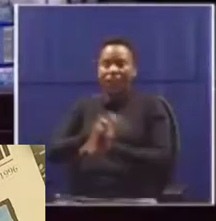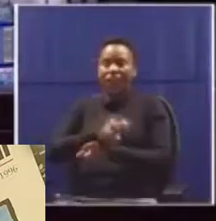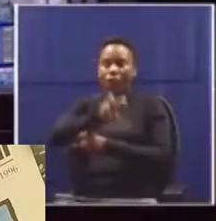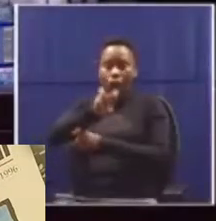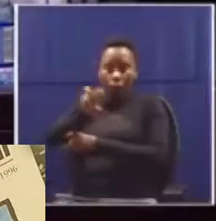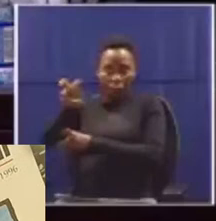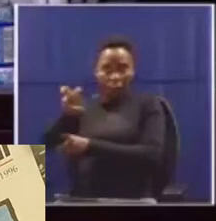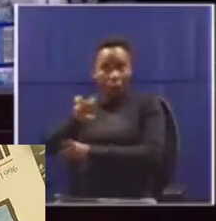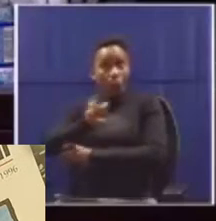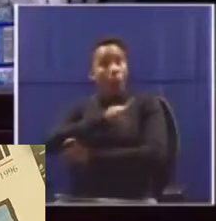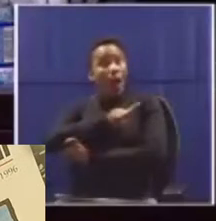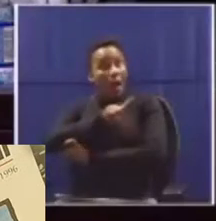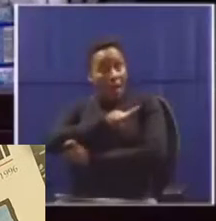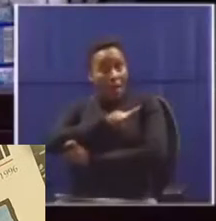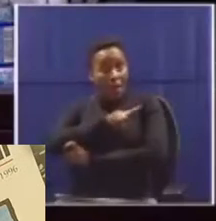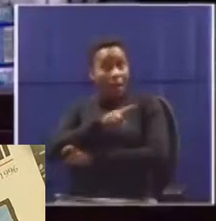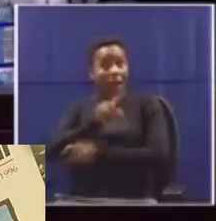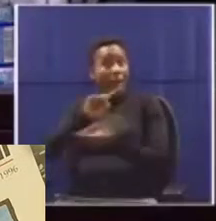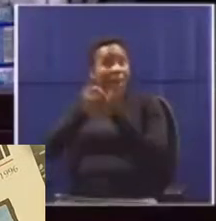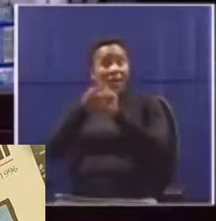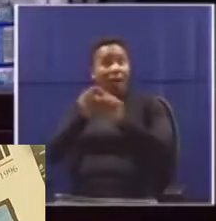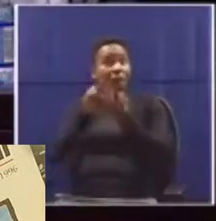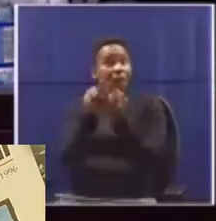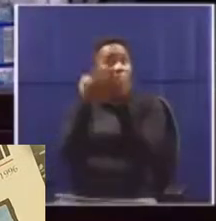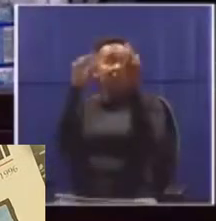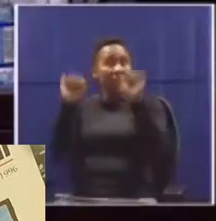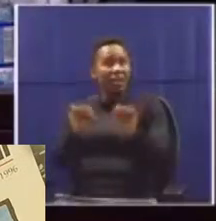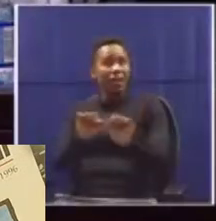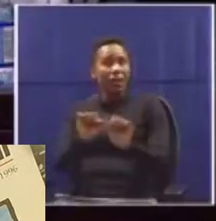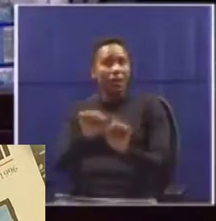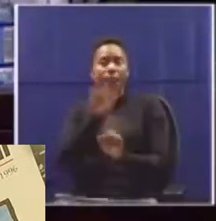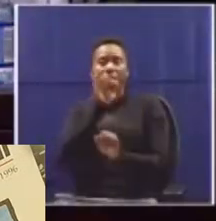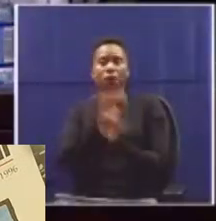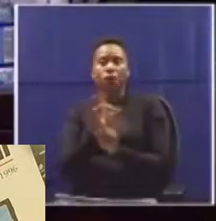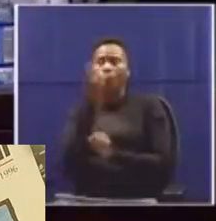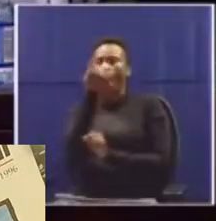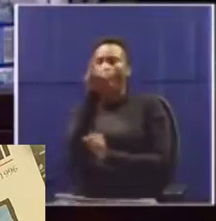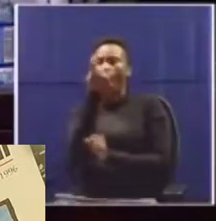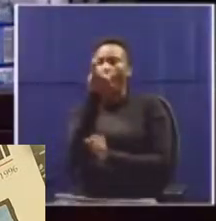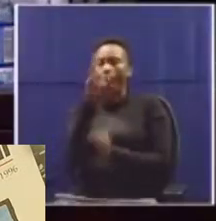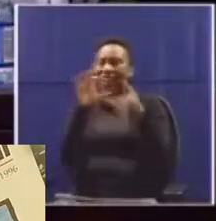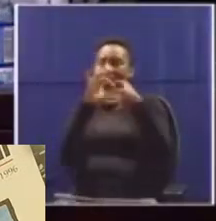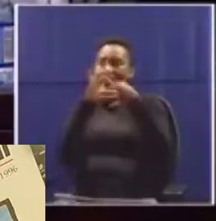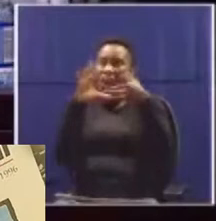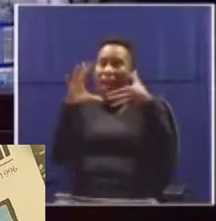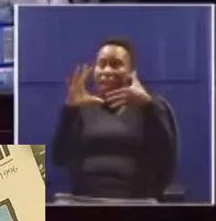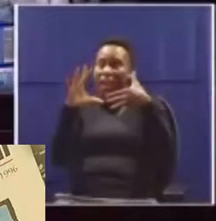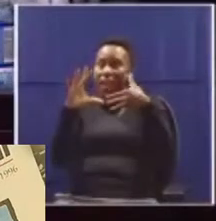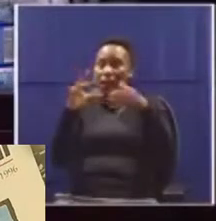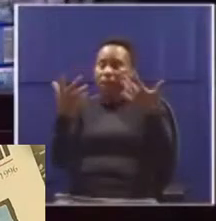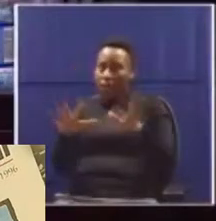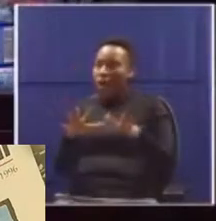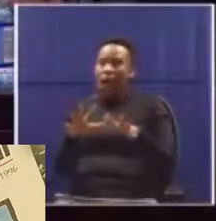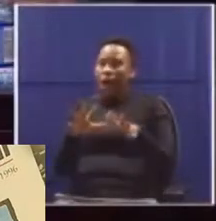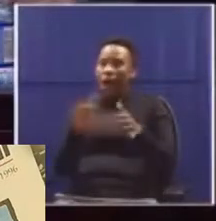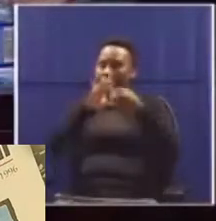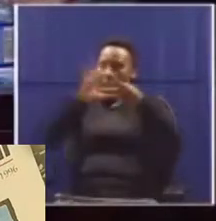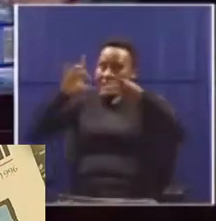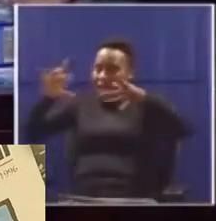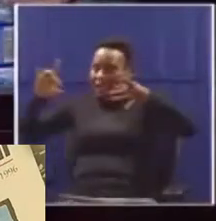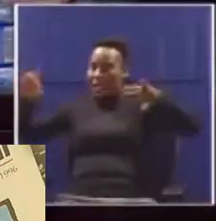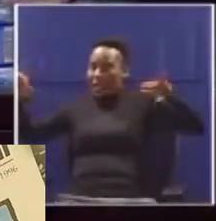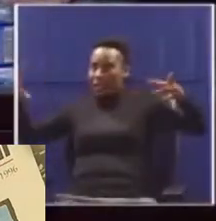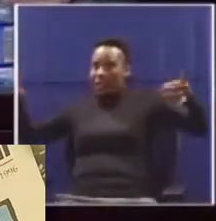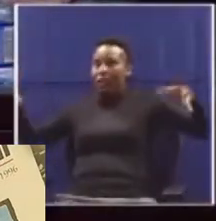be free is not merely to be to cost of one's chains but to live in a way that he speaks